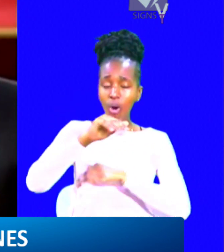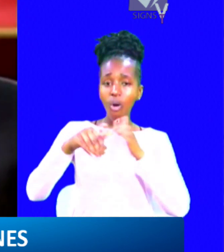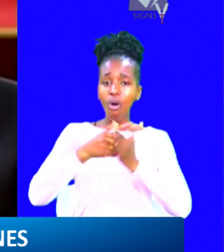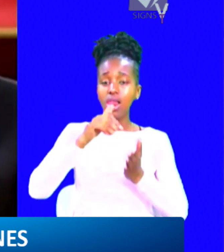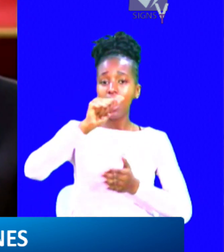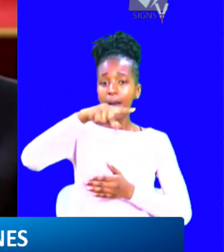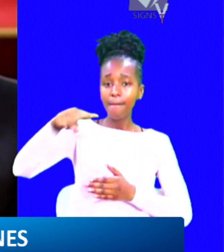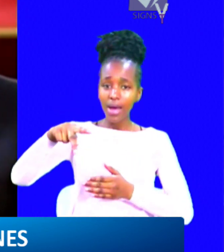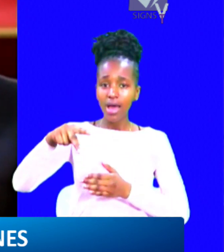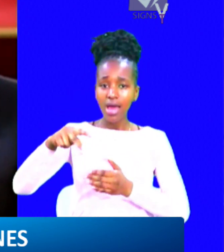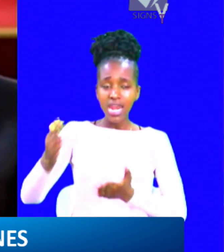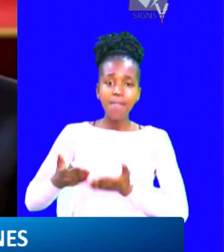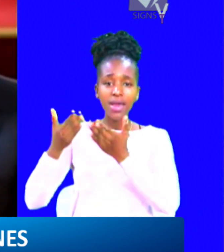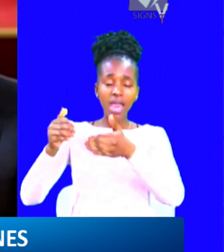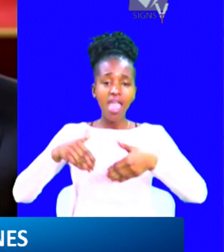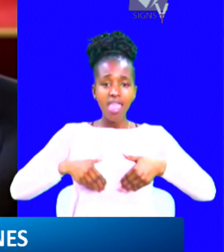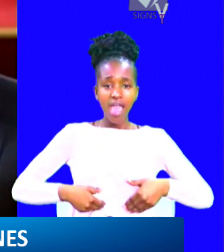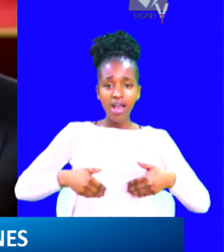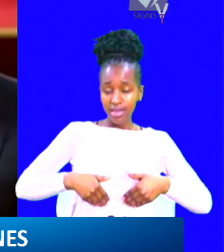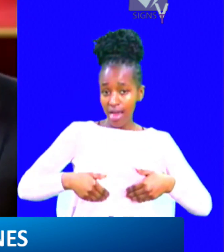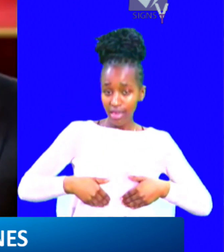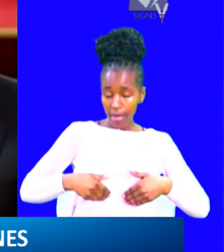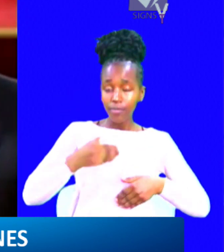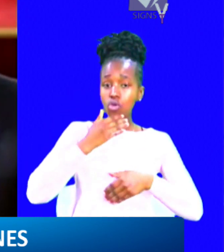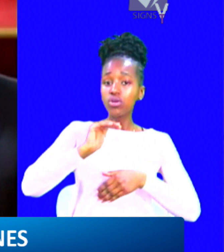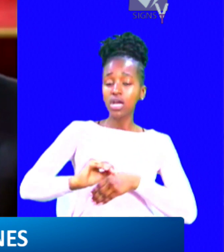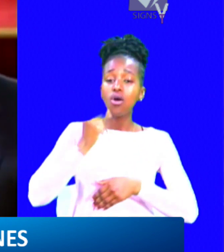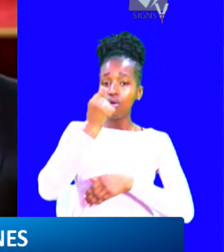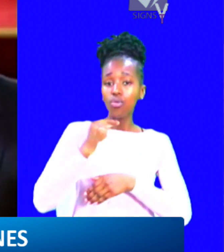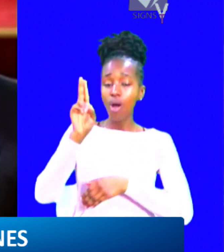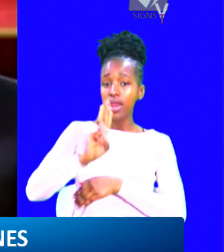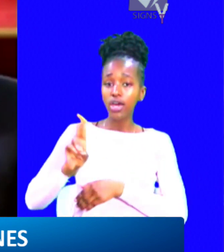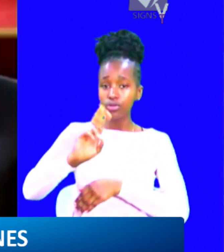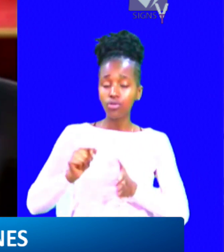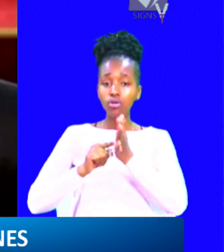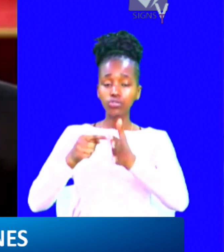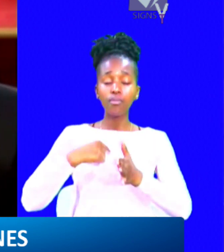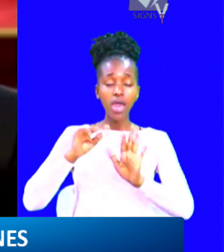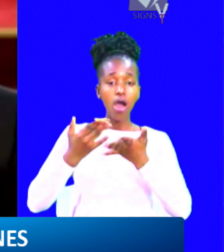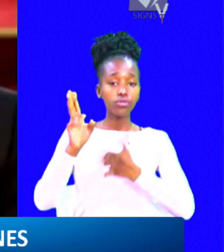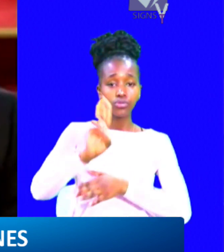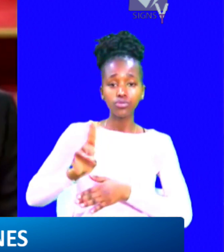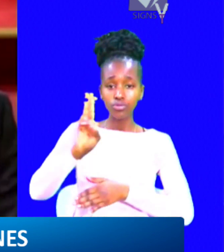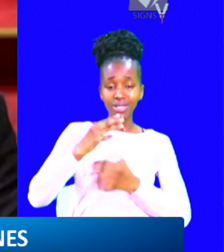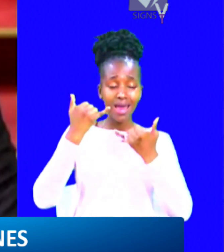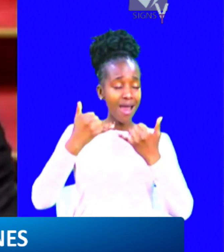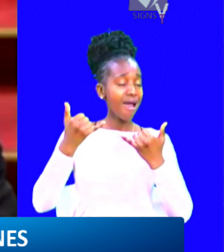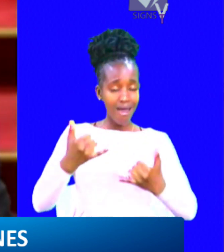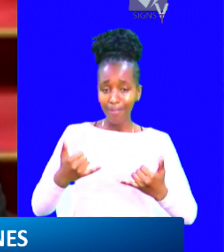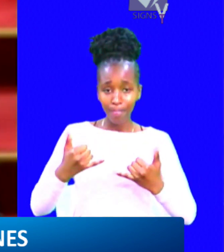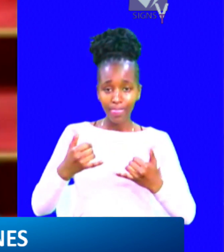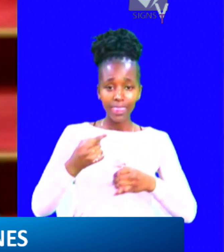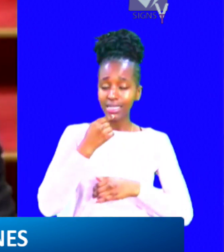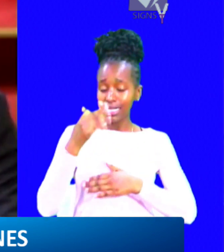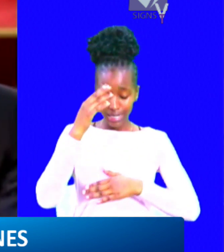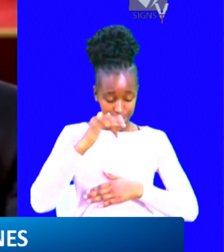are my teenage daughters who have downloaded them on my phone, shown me how to use them. Therefore, Honorable Speaker, as much as I